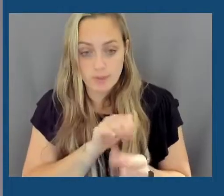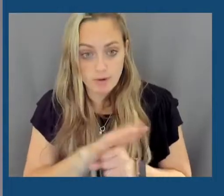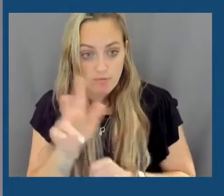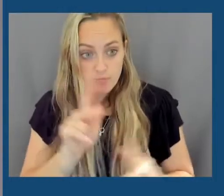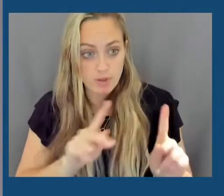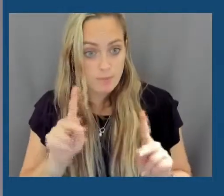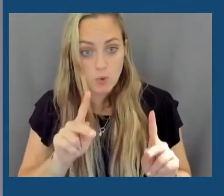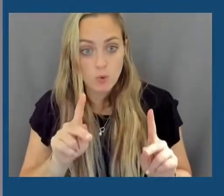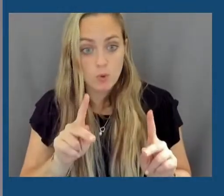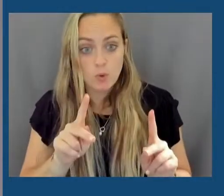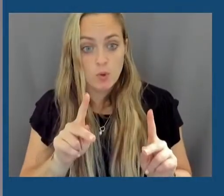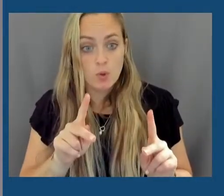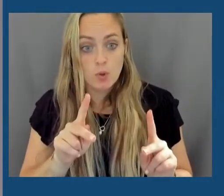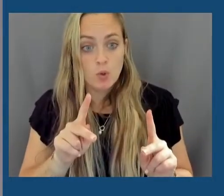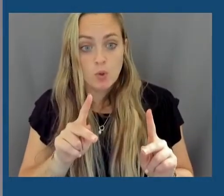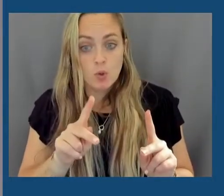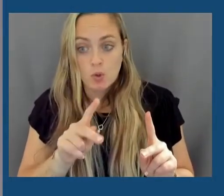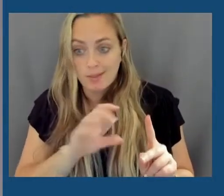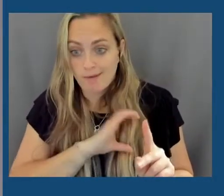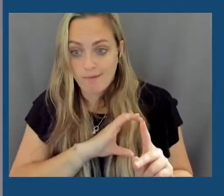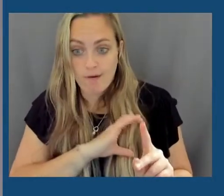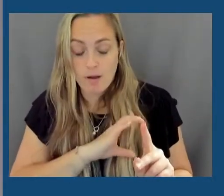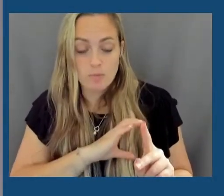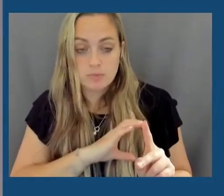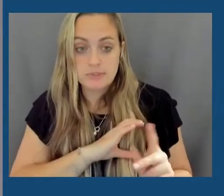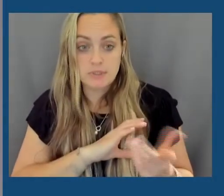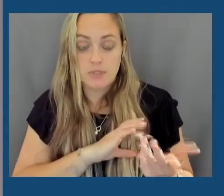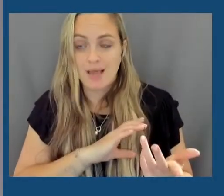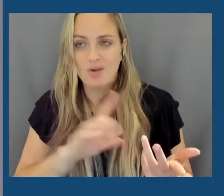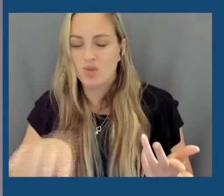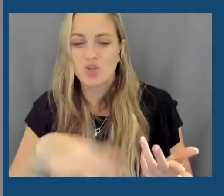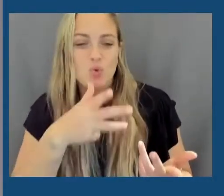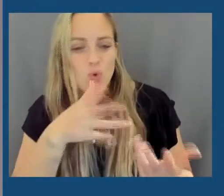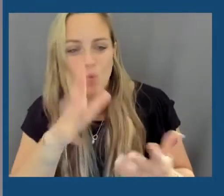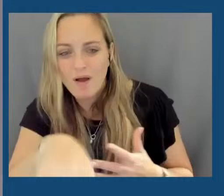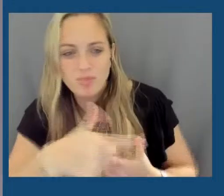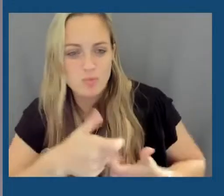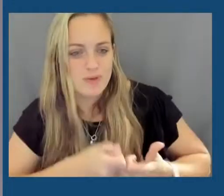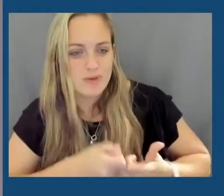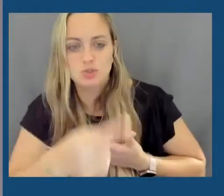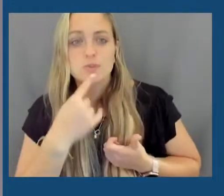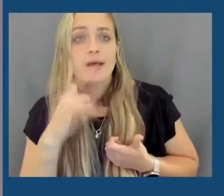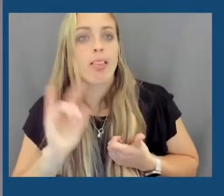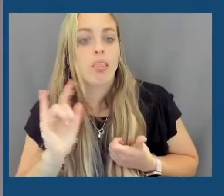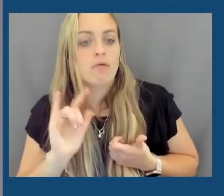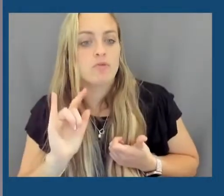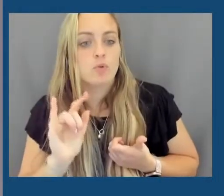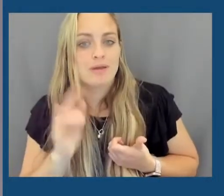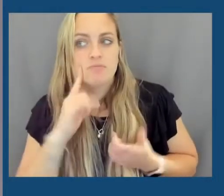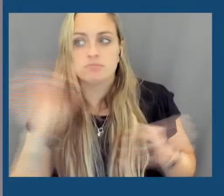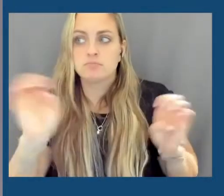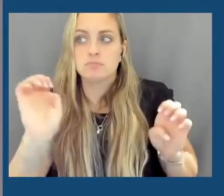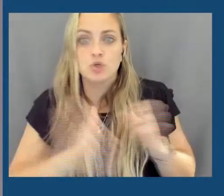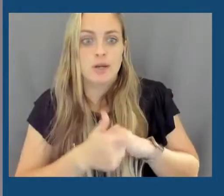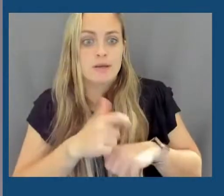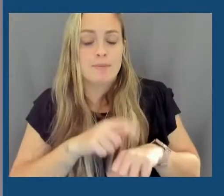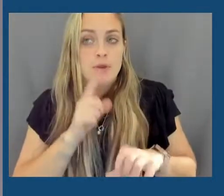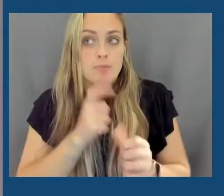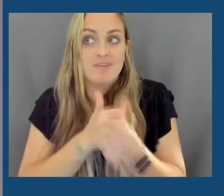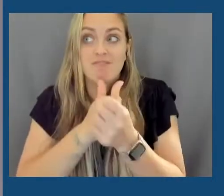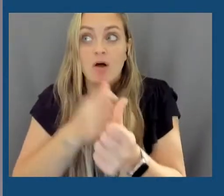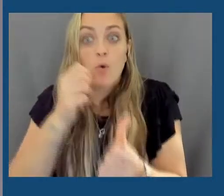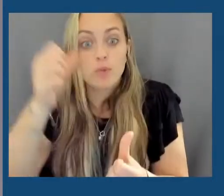is the absolute last thing you want your kid to be doing if there is a crisis on campus of any kind. They need to be following the adults